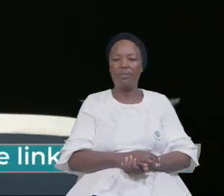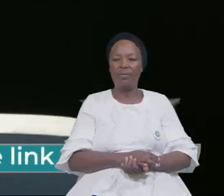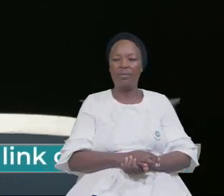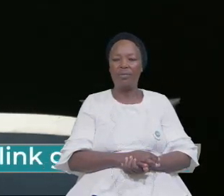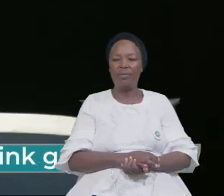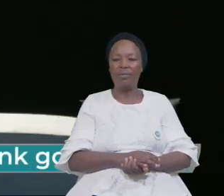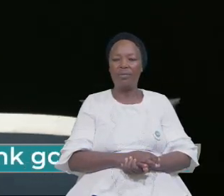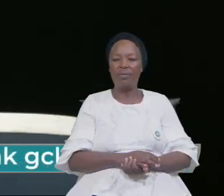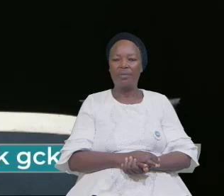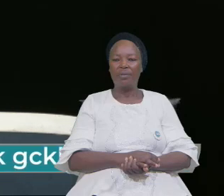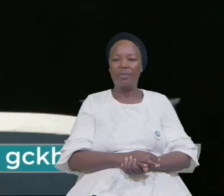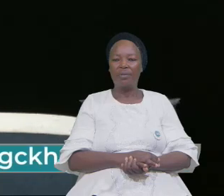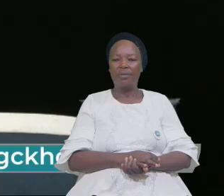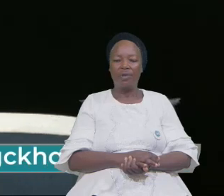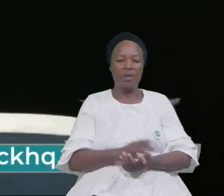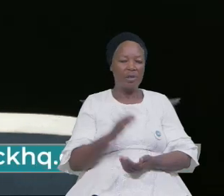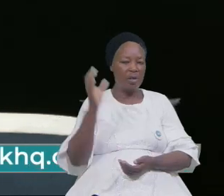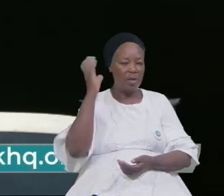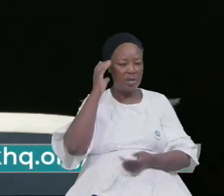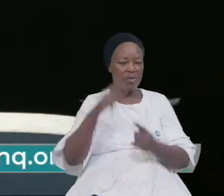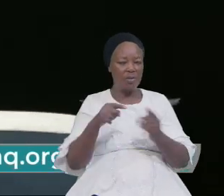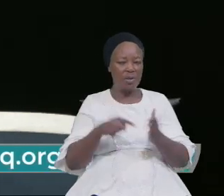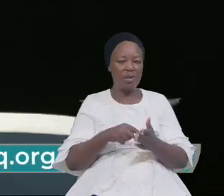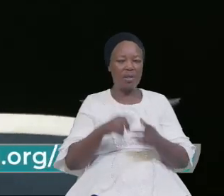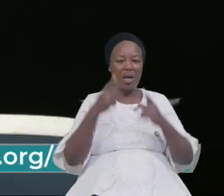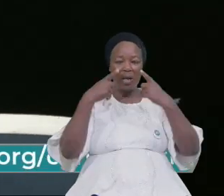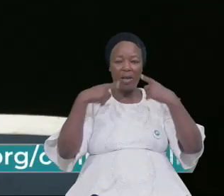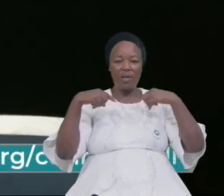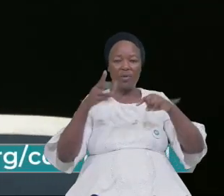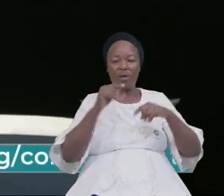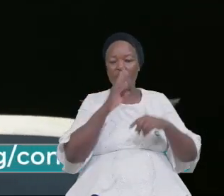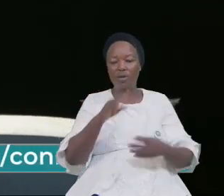We have this announcement. There will be a special meeting,